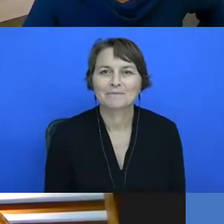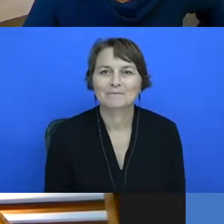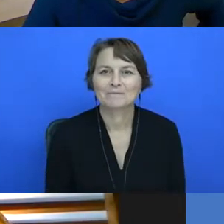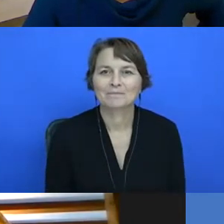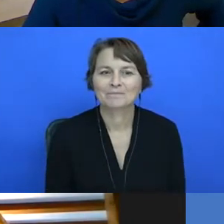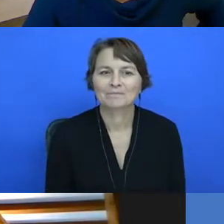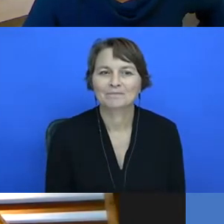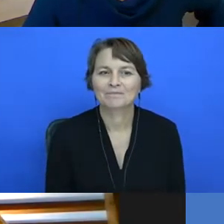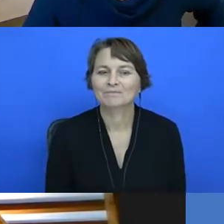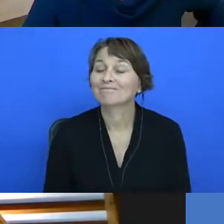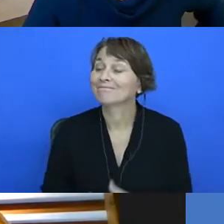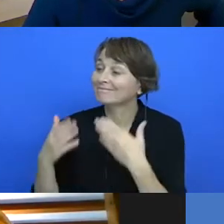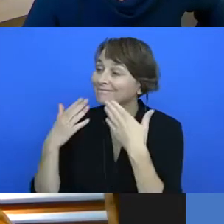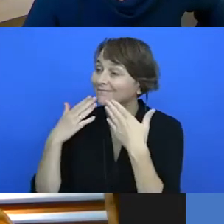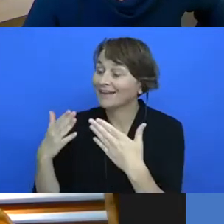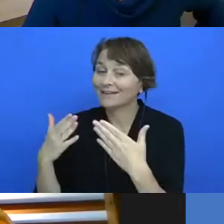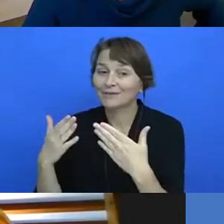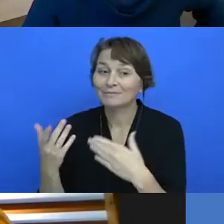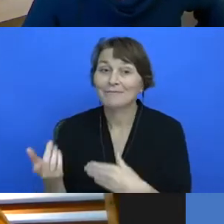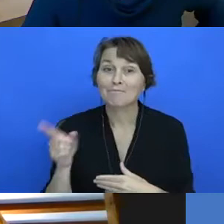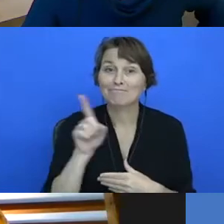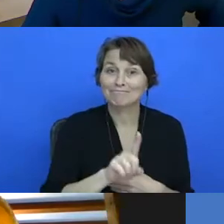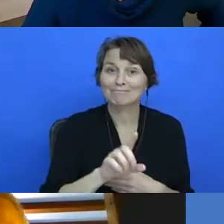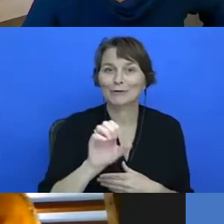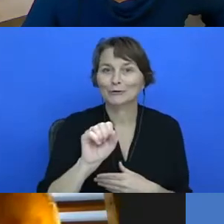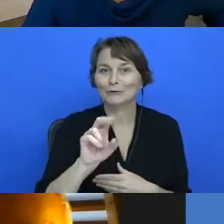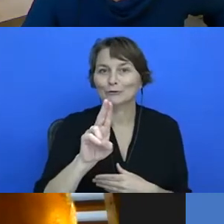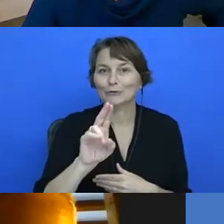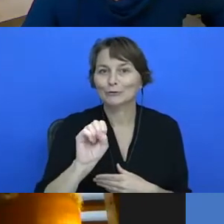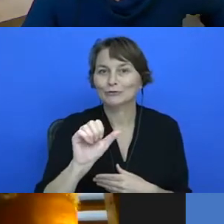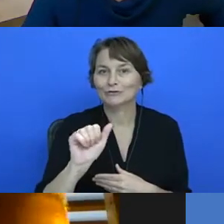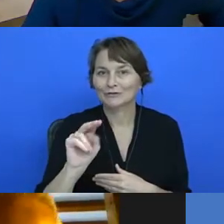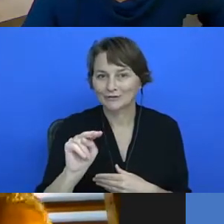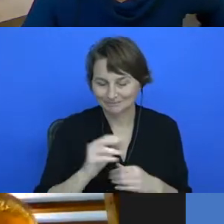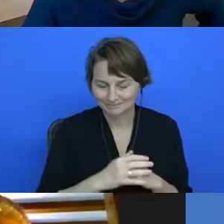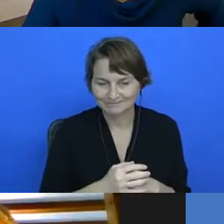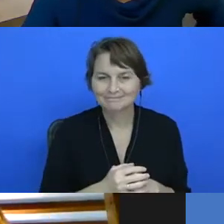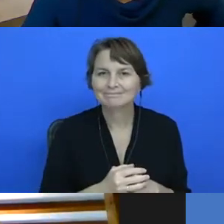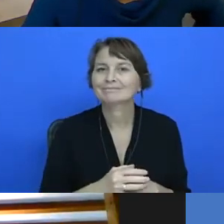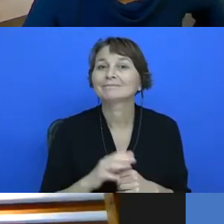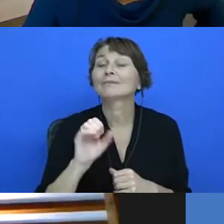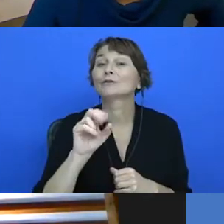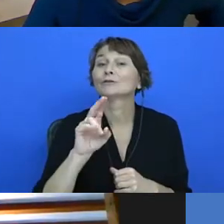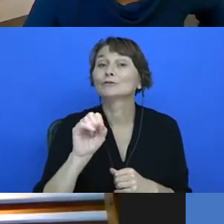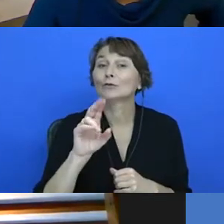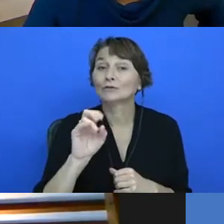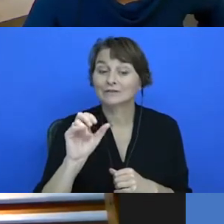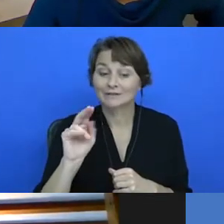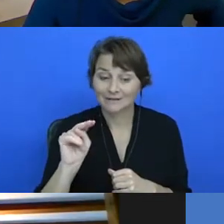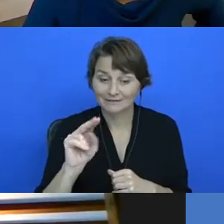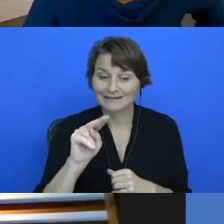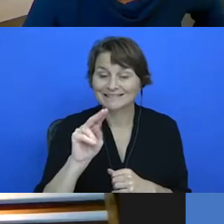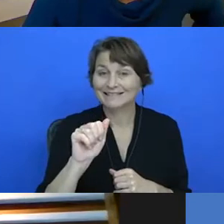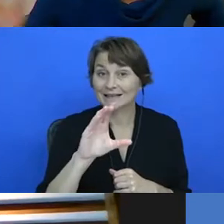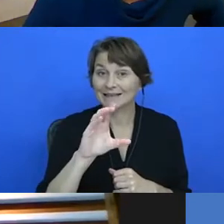Great, Henry. My turn. And Susan, your turn. My name is Susan Nacy, and I work at Inland Norway University